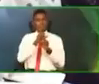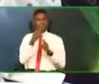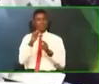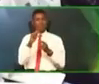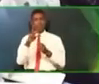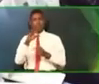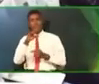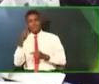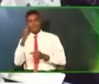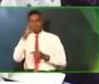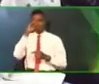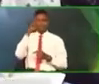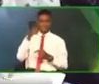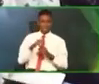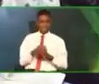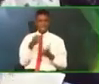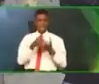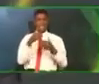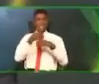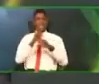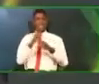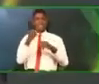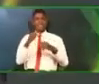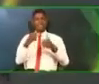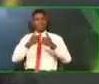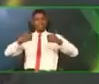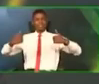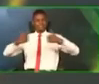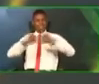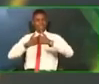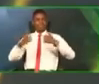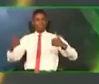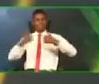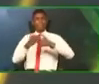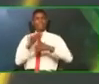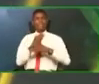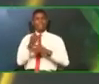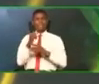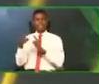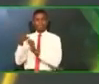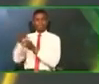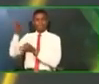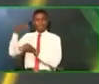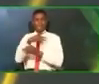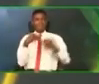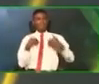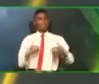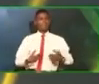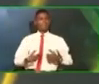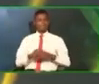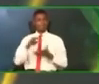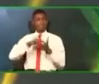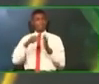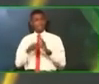what creates the bridge between the spirit and the body. The body is an instrument of execution. Are we together now? That